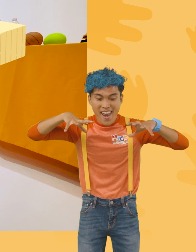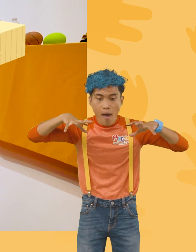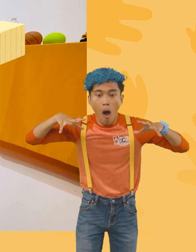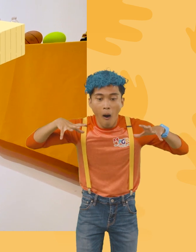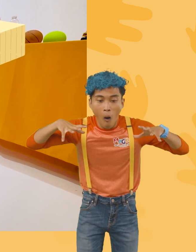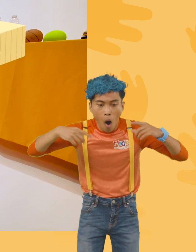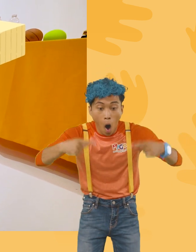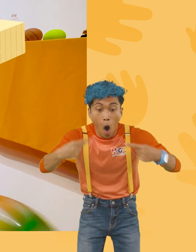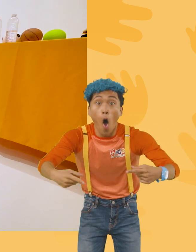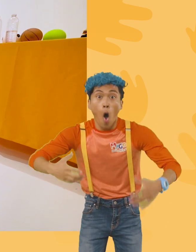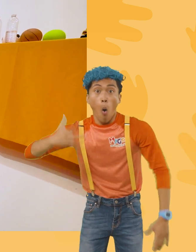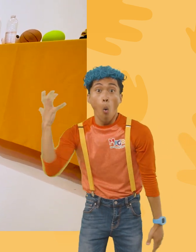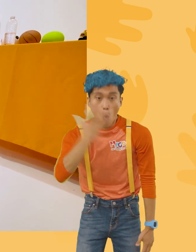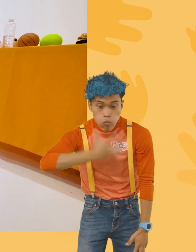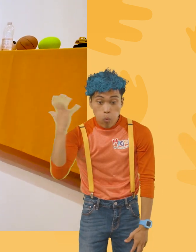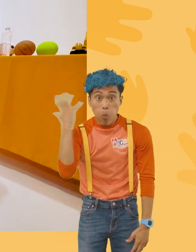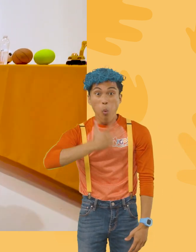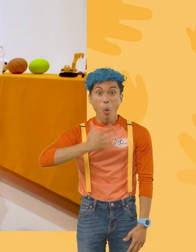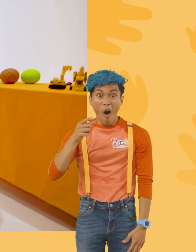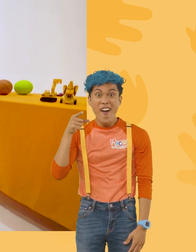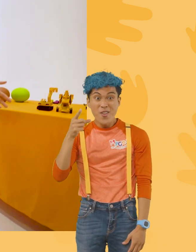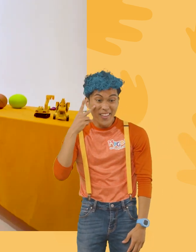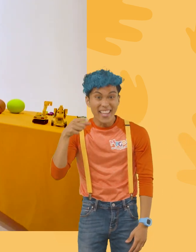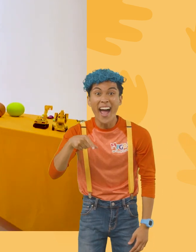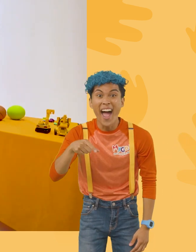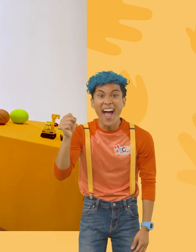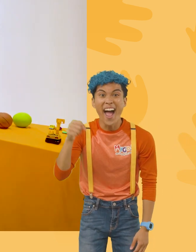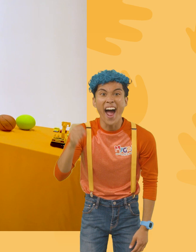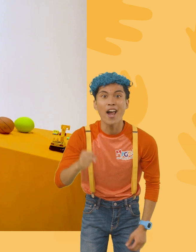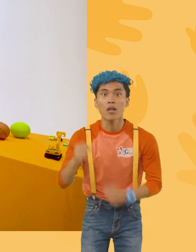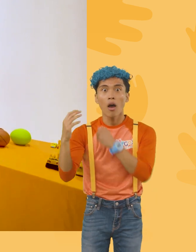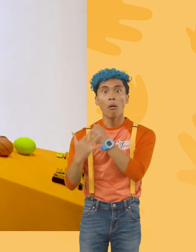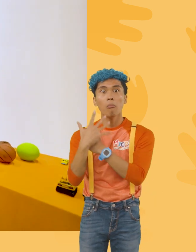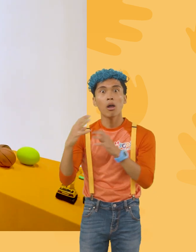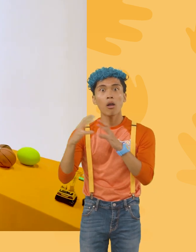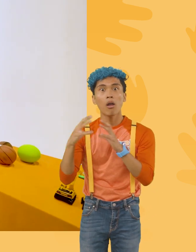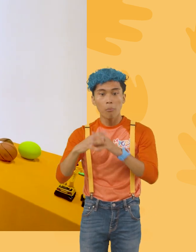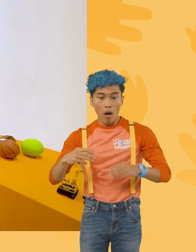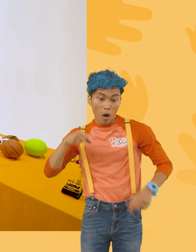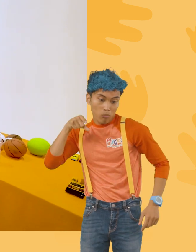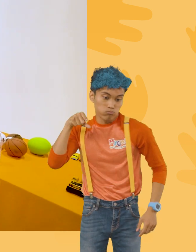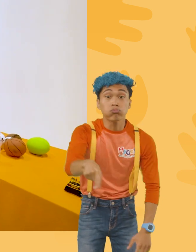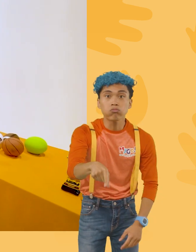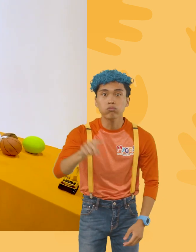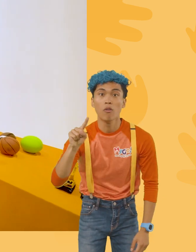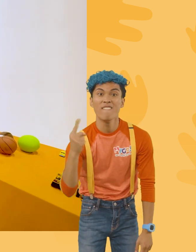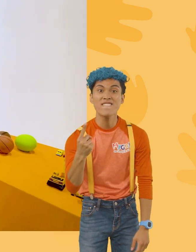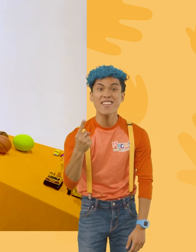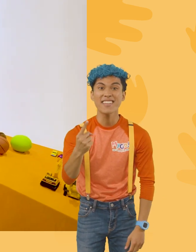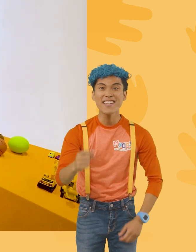3, 2, 1. Whoa! Did you see that? Yeah, the beach ball went to the bottom